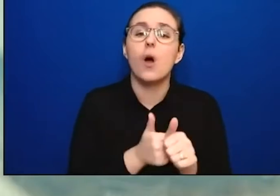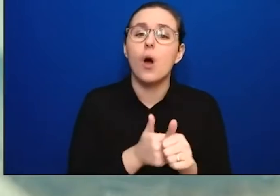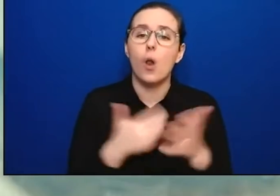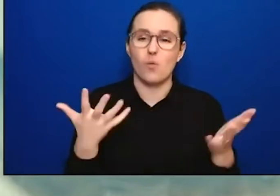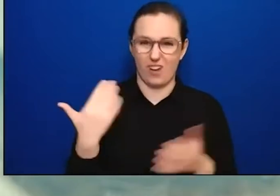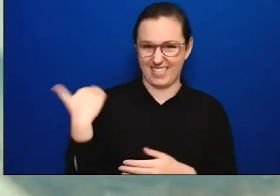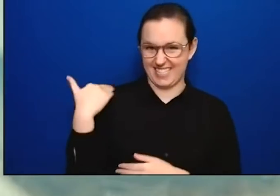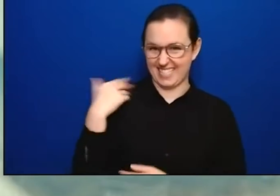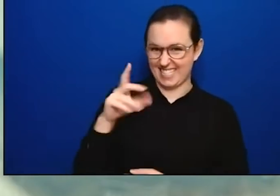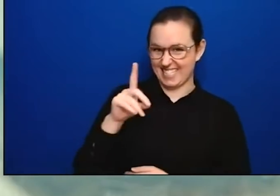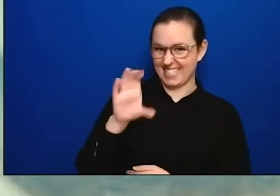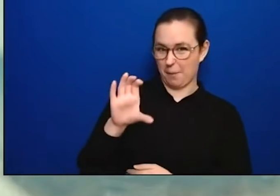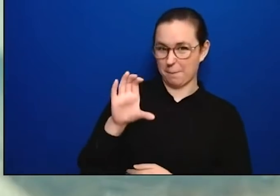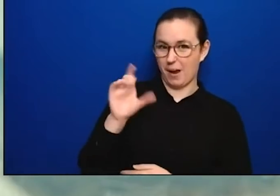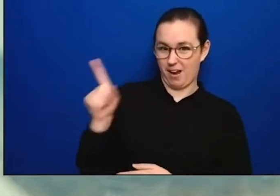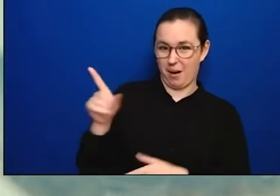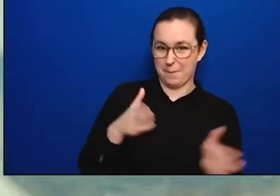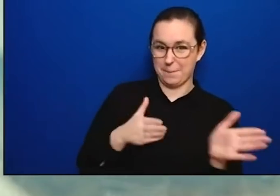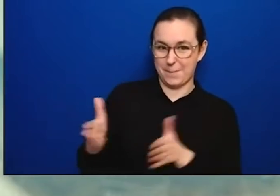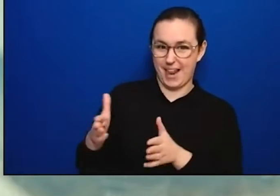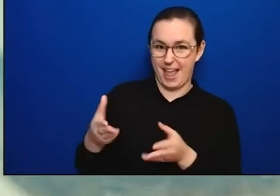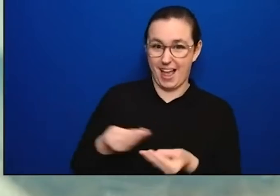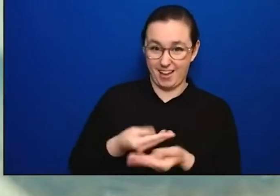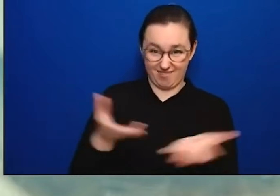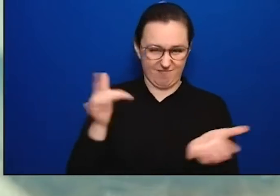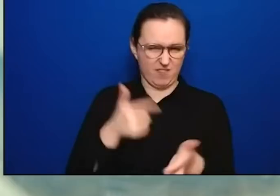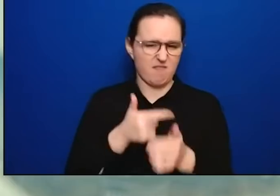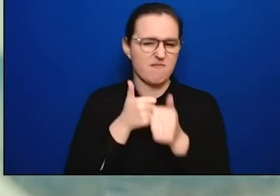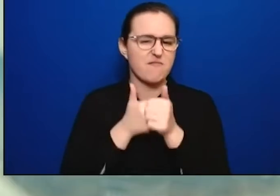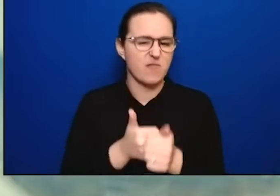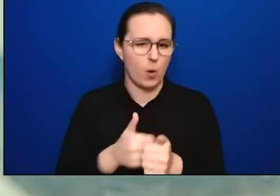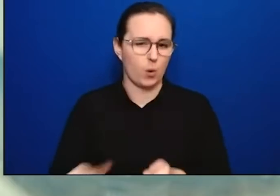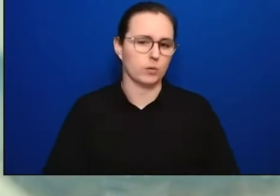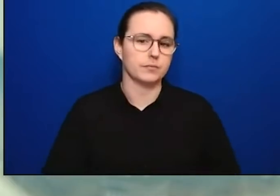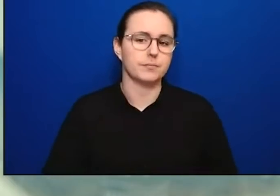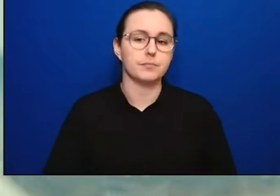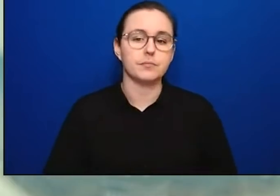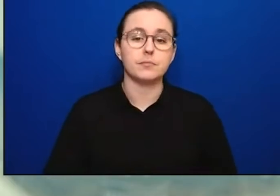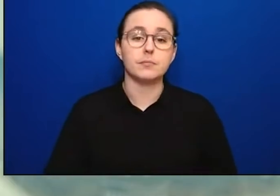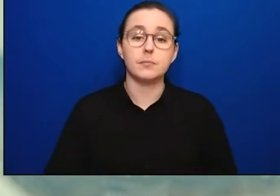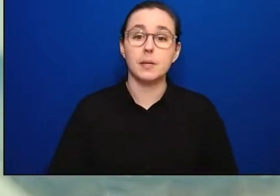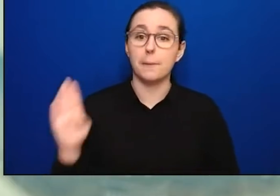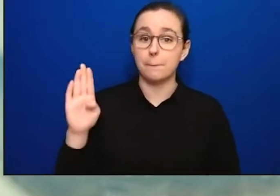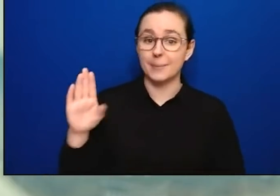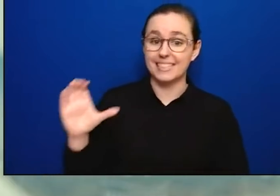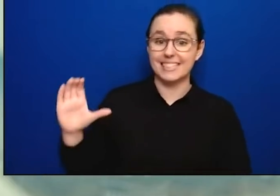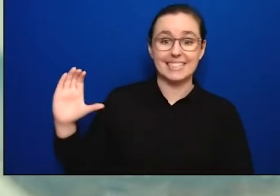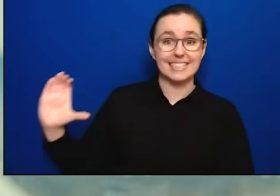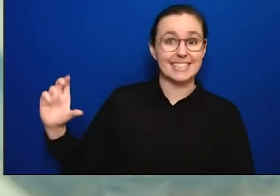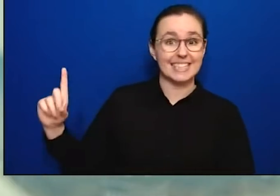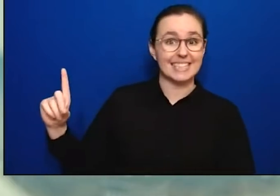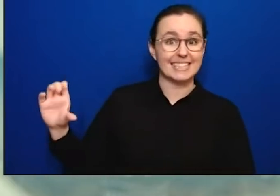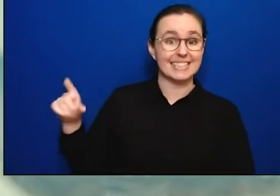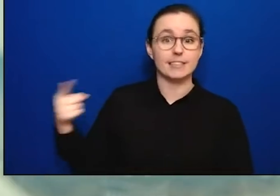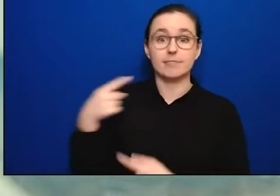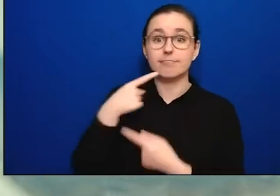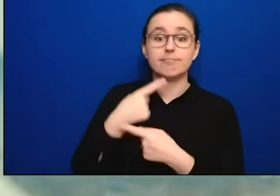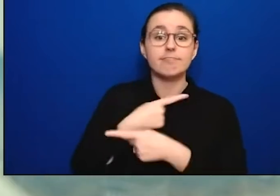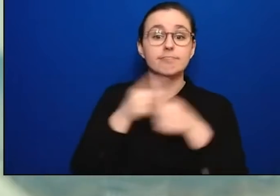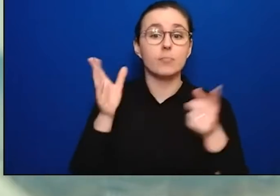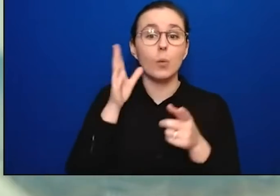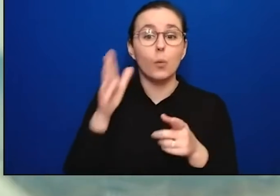December 21st, 2021. Earlier today, the BC CDC announced it will be distributing rapid test kits